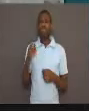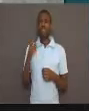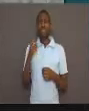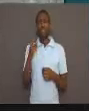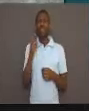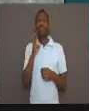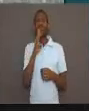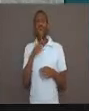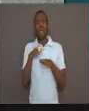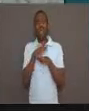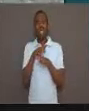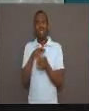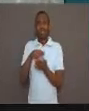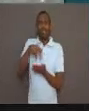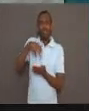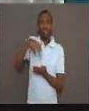of water?